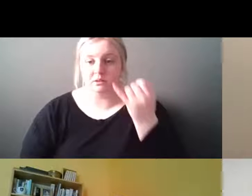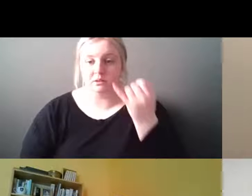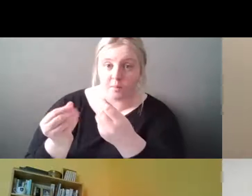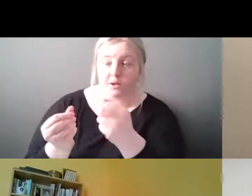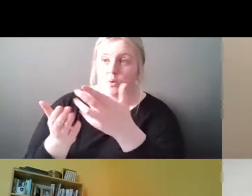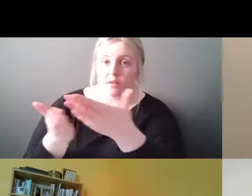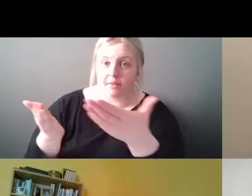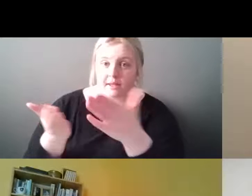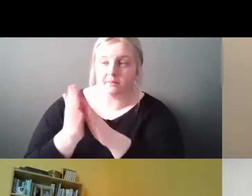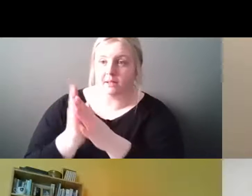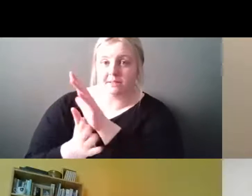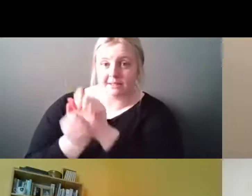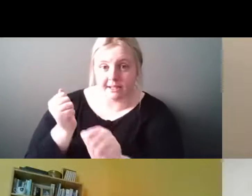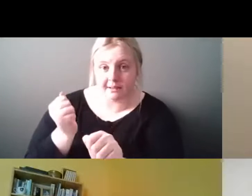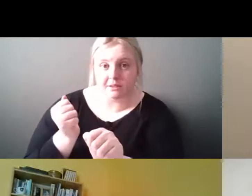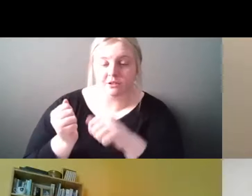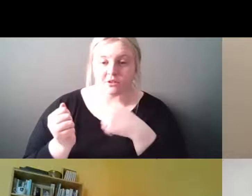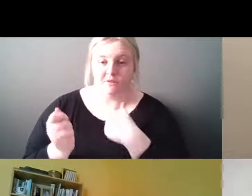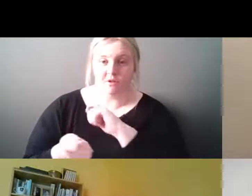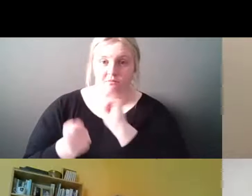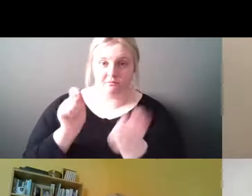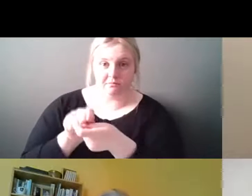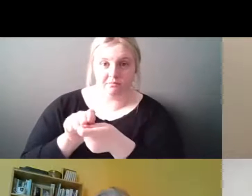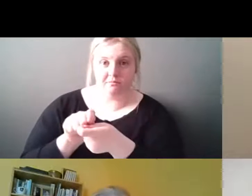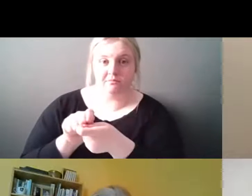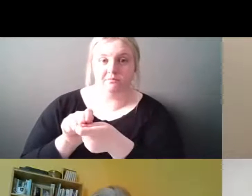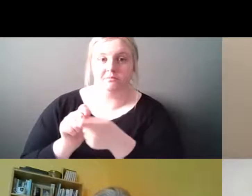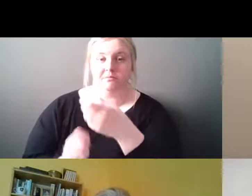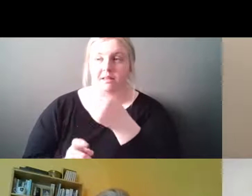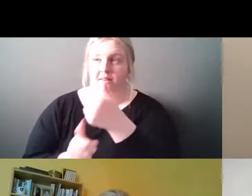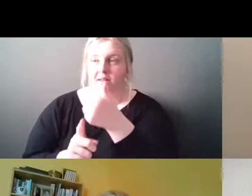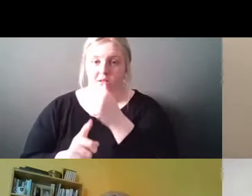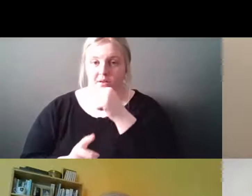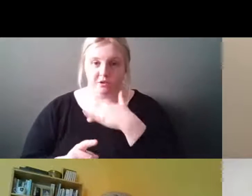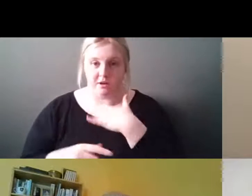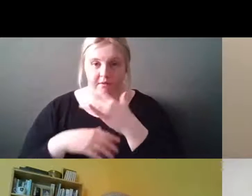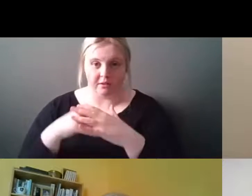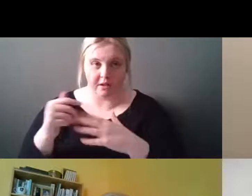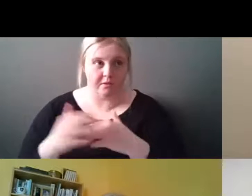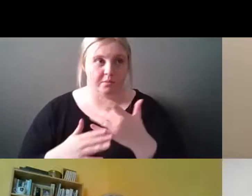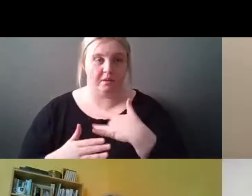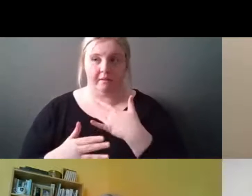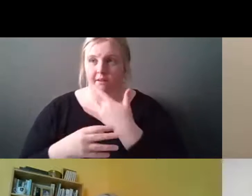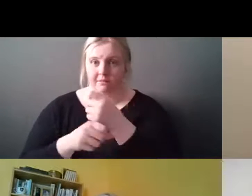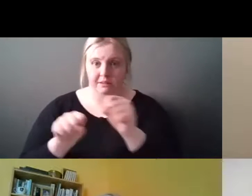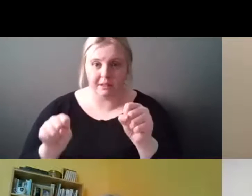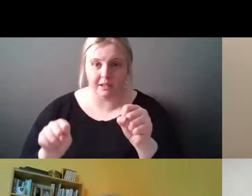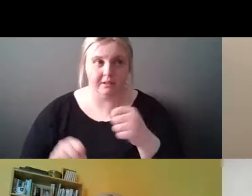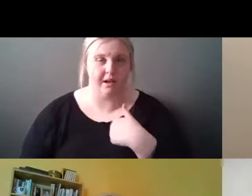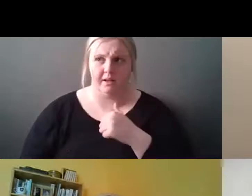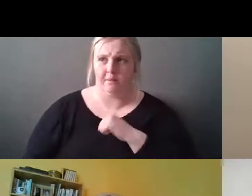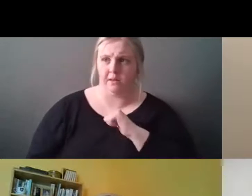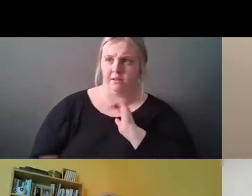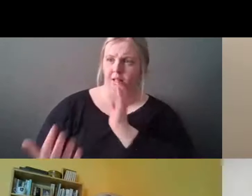being damaged as a way to hurt them, if in fact they don't feel comfortable because they don't feel safe confronting the person